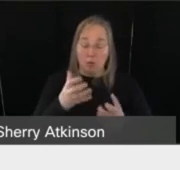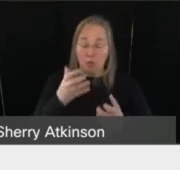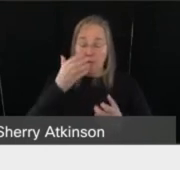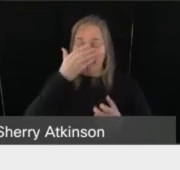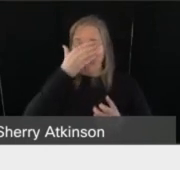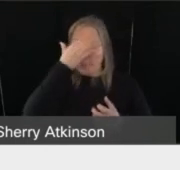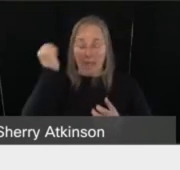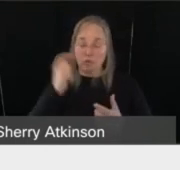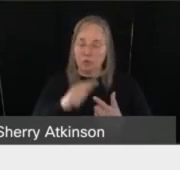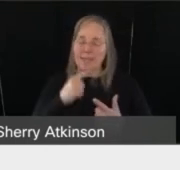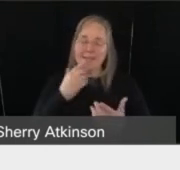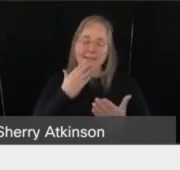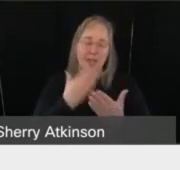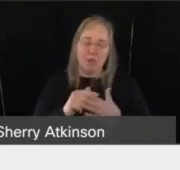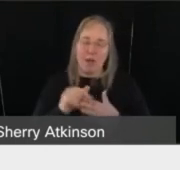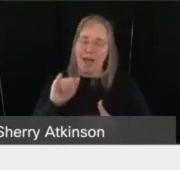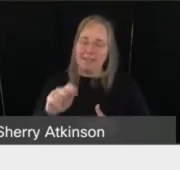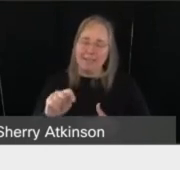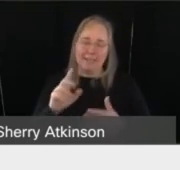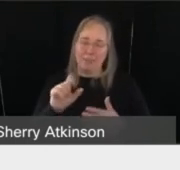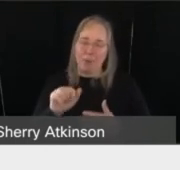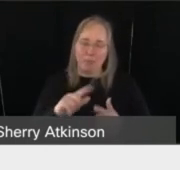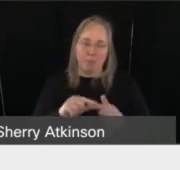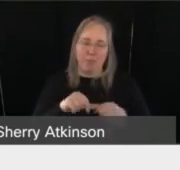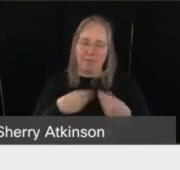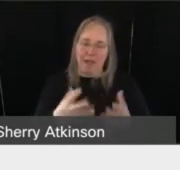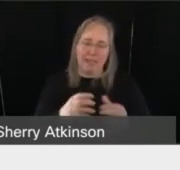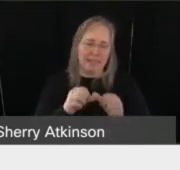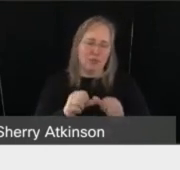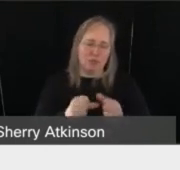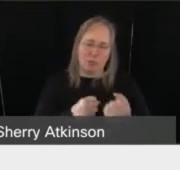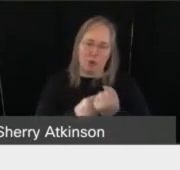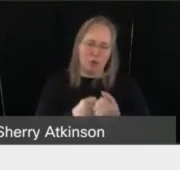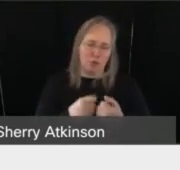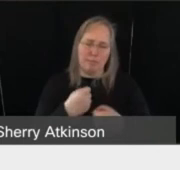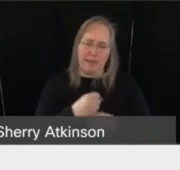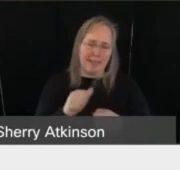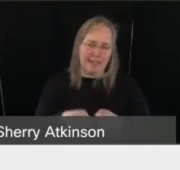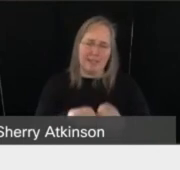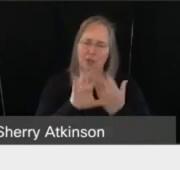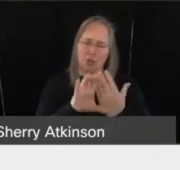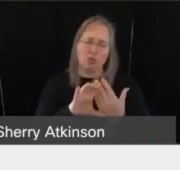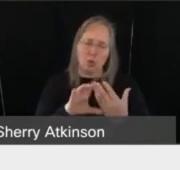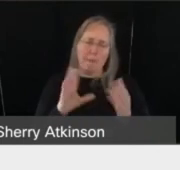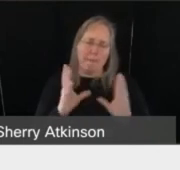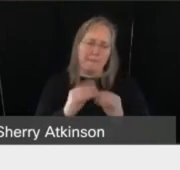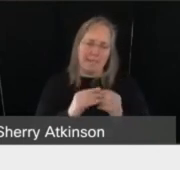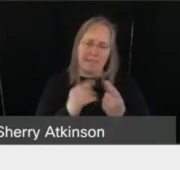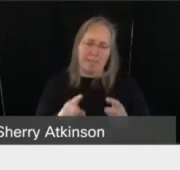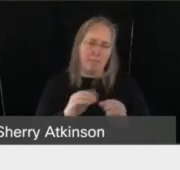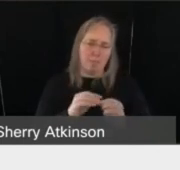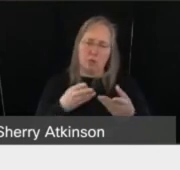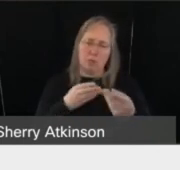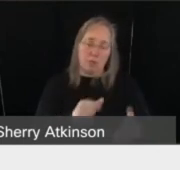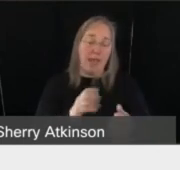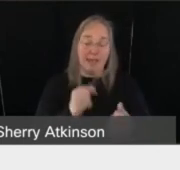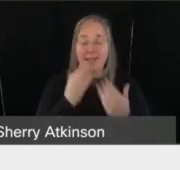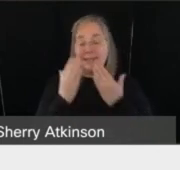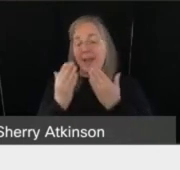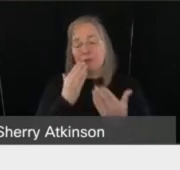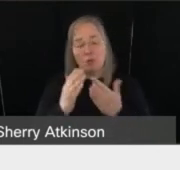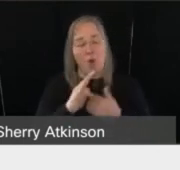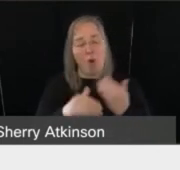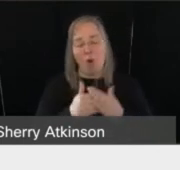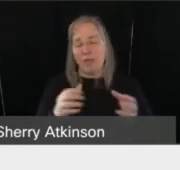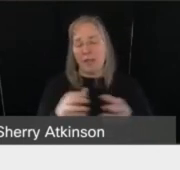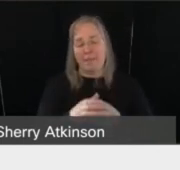to provide continued support to help making those virtual meetings more and more smoothly. And thank all our committee members to get up